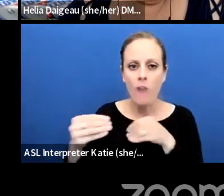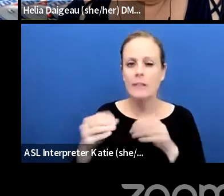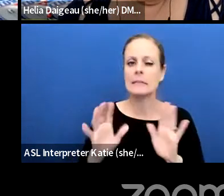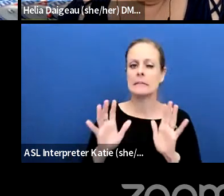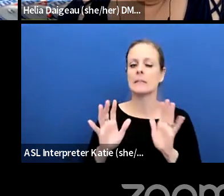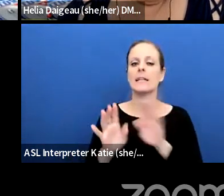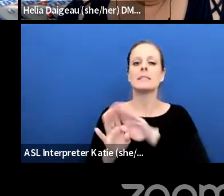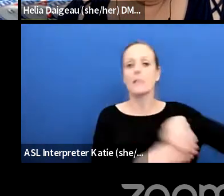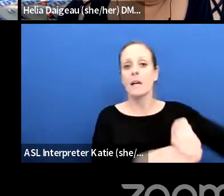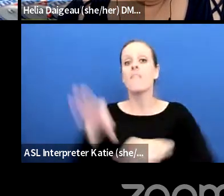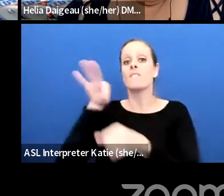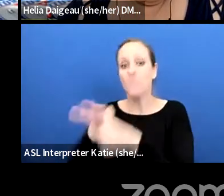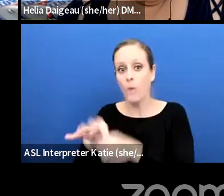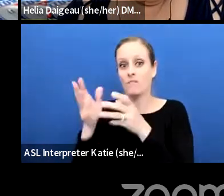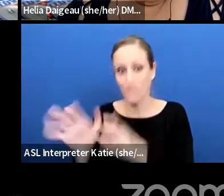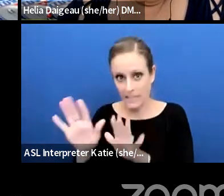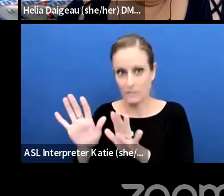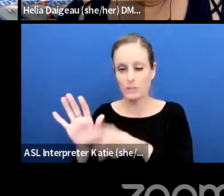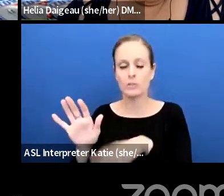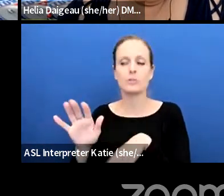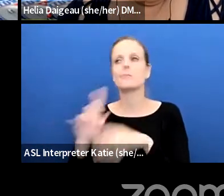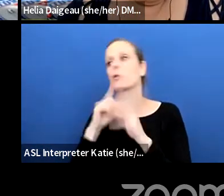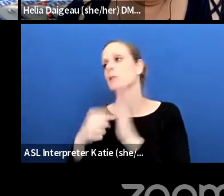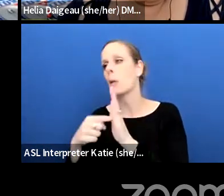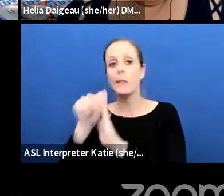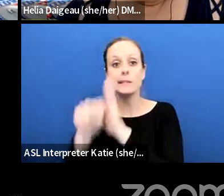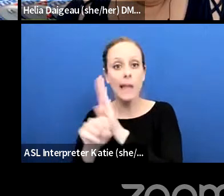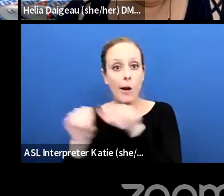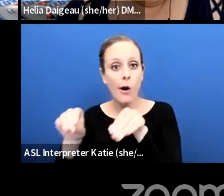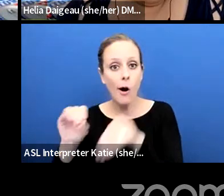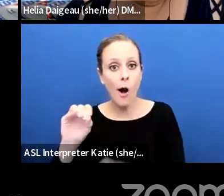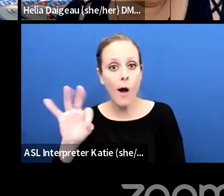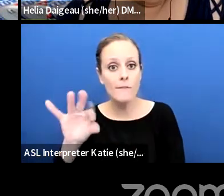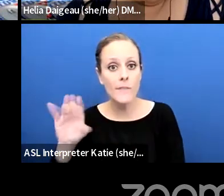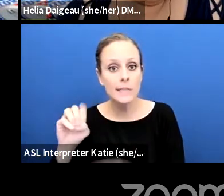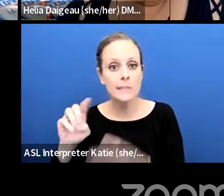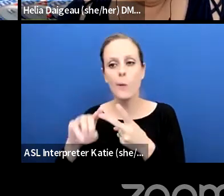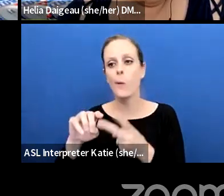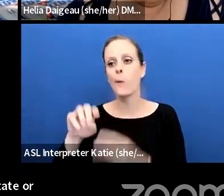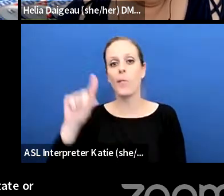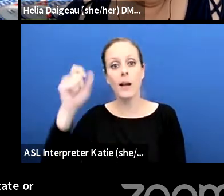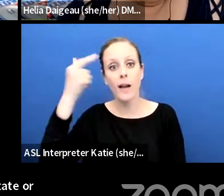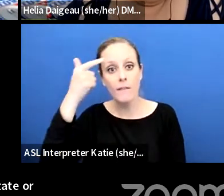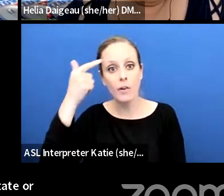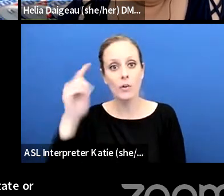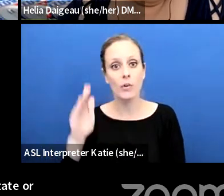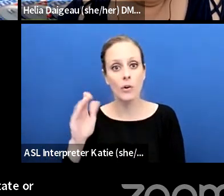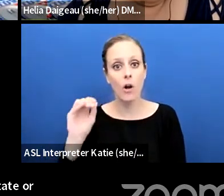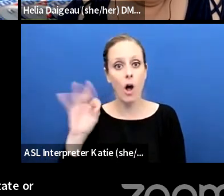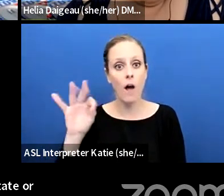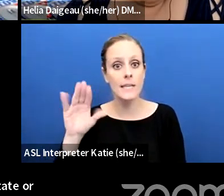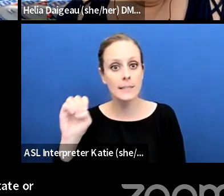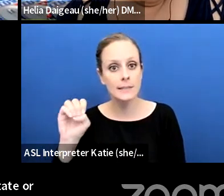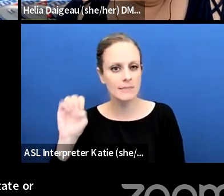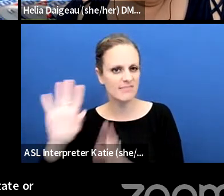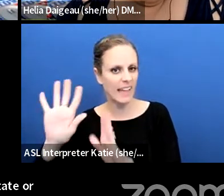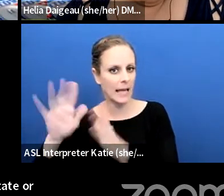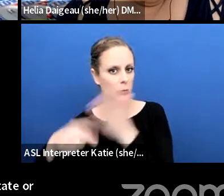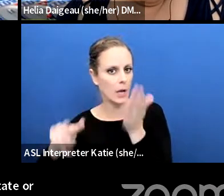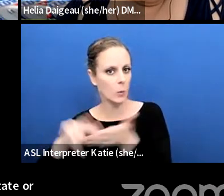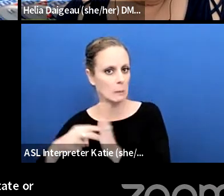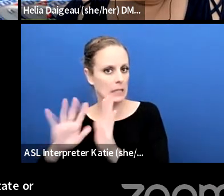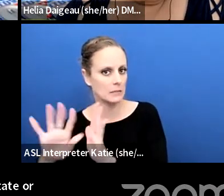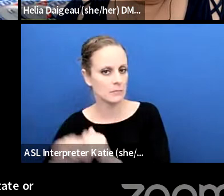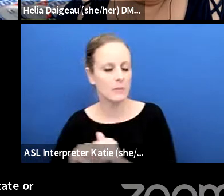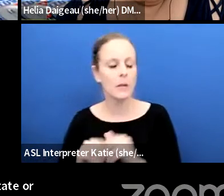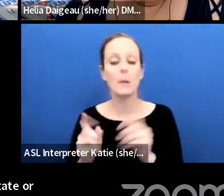talking about meetings with the state offices or the government offices that's of the office holder. But it's still